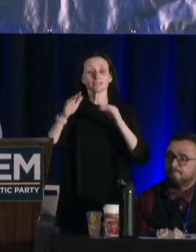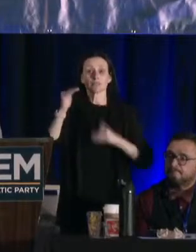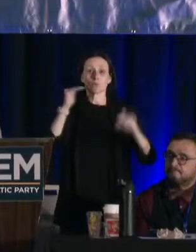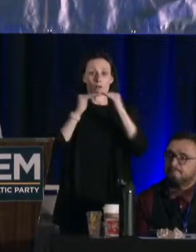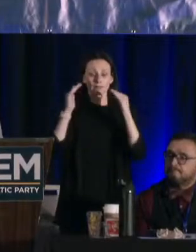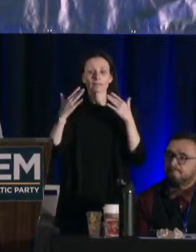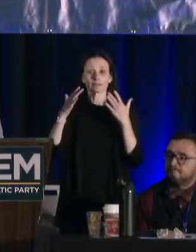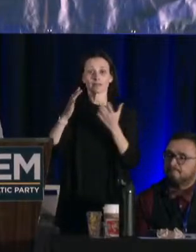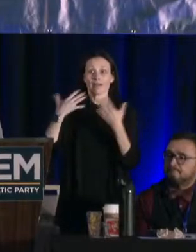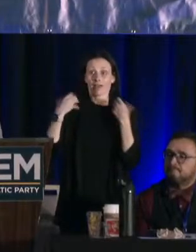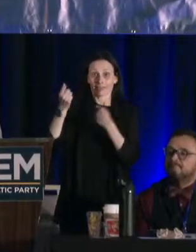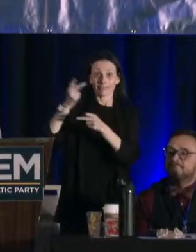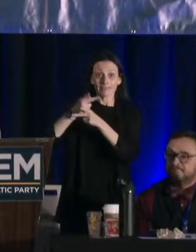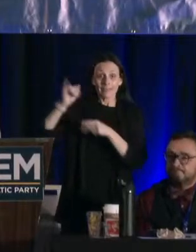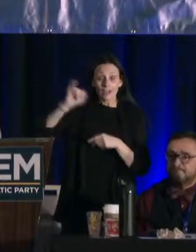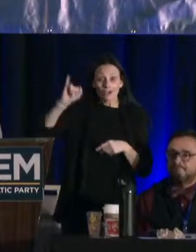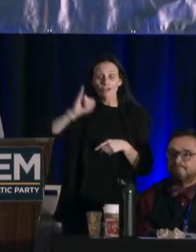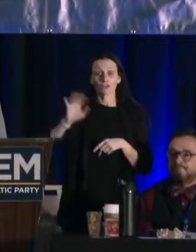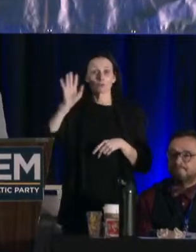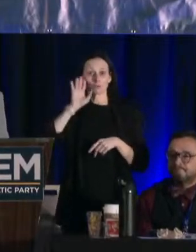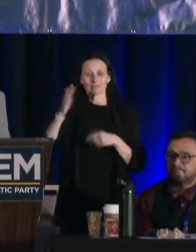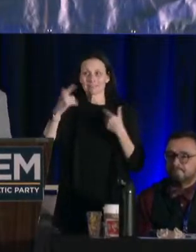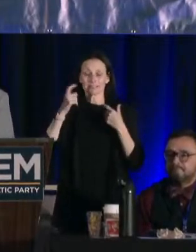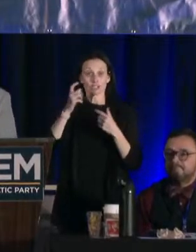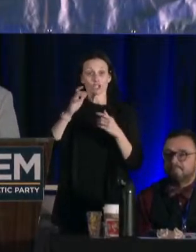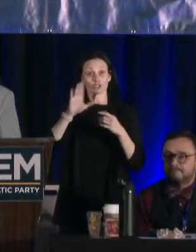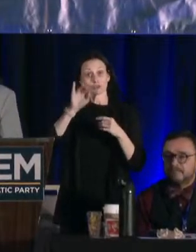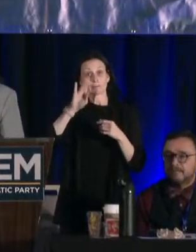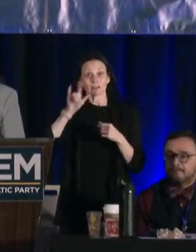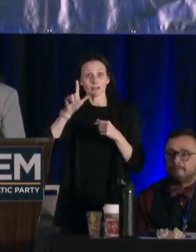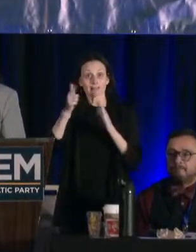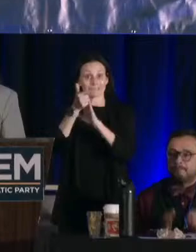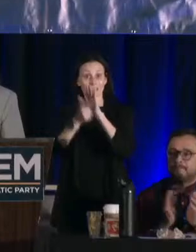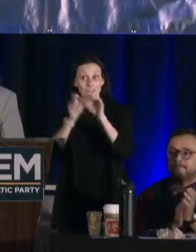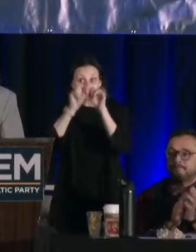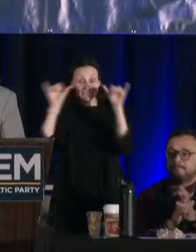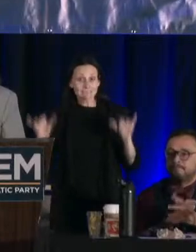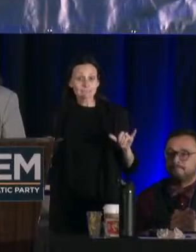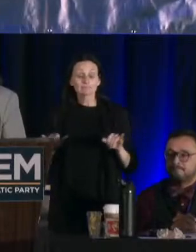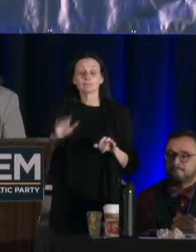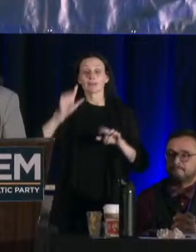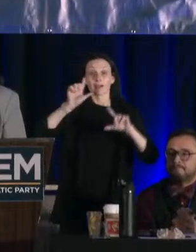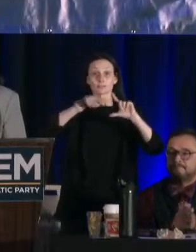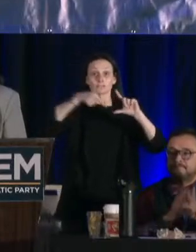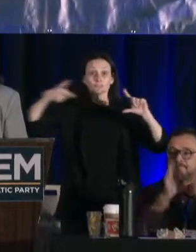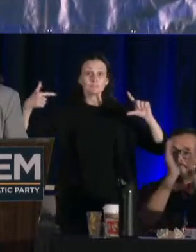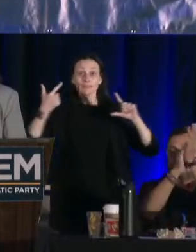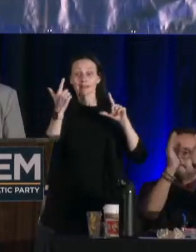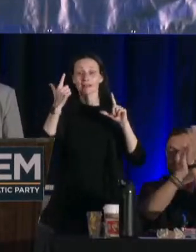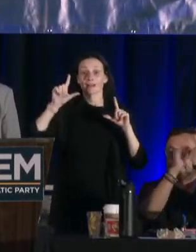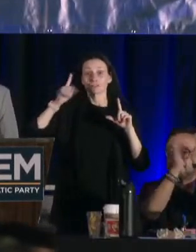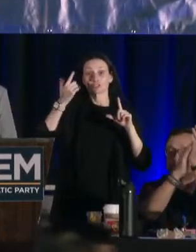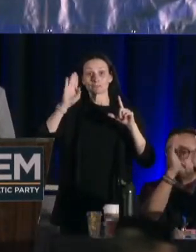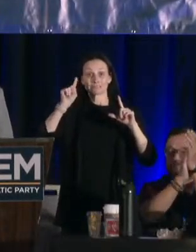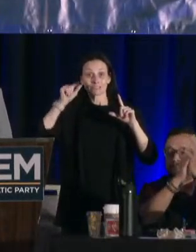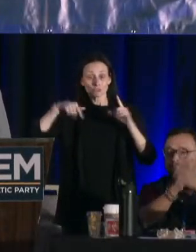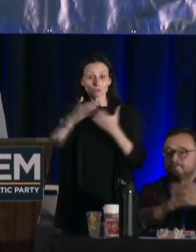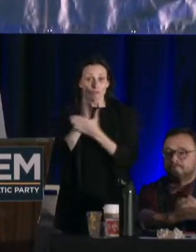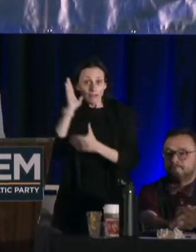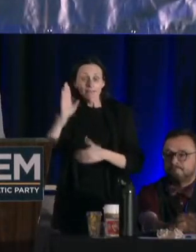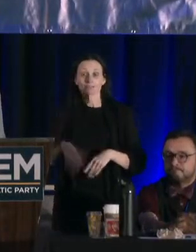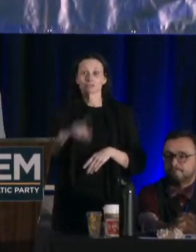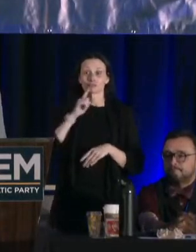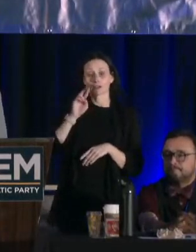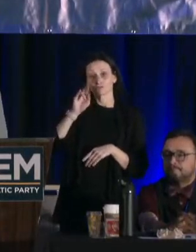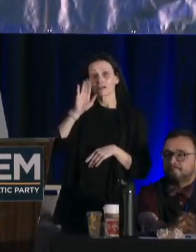care, of reforming our criminal legal system, of LGBTQ rights, achieving